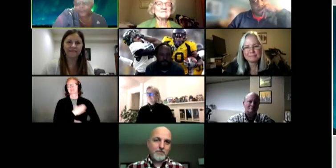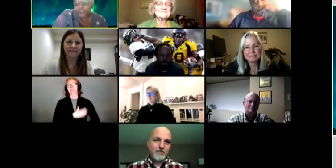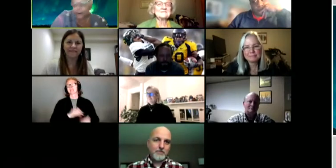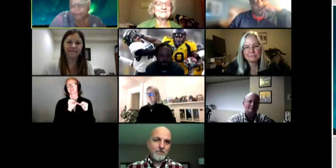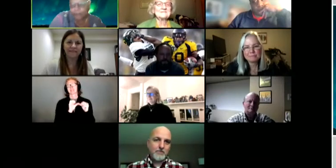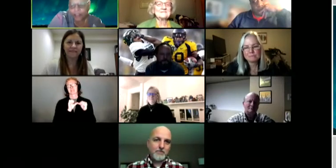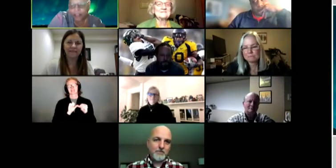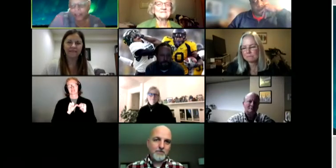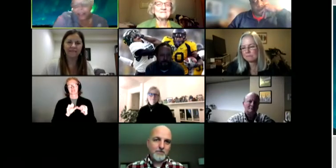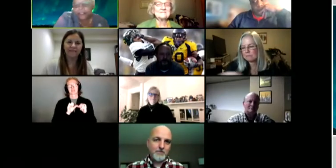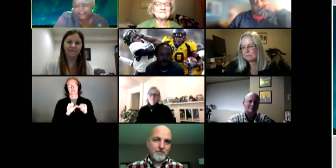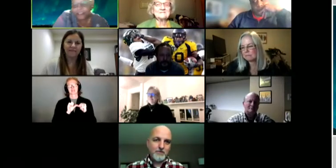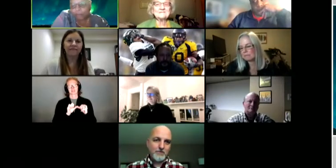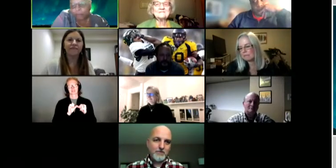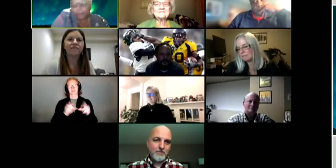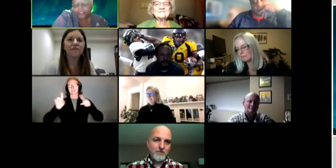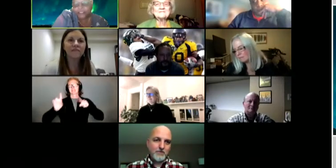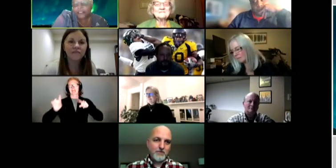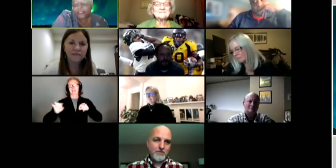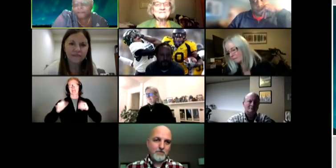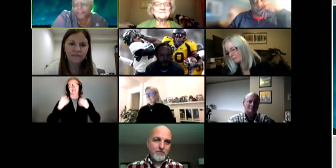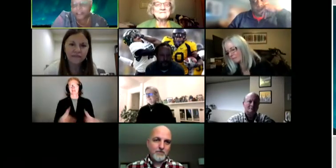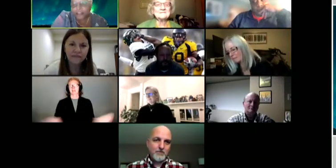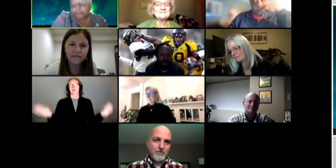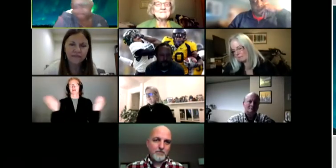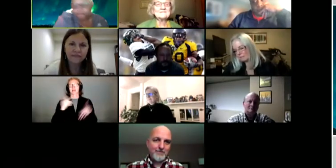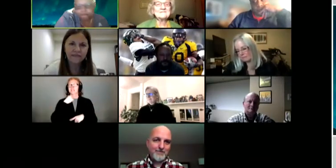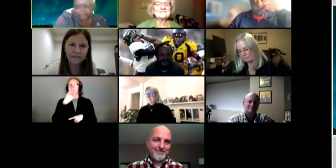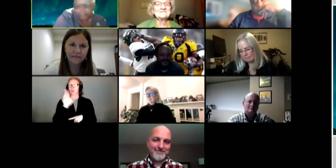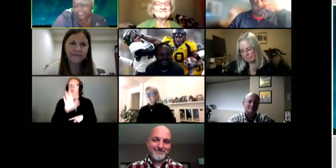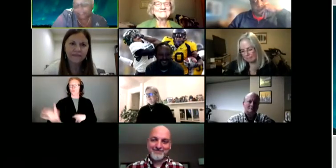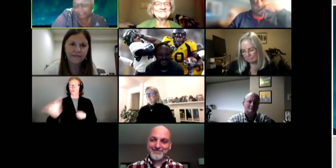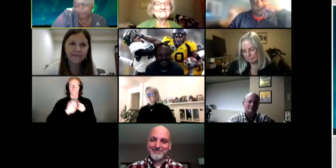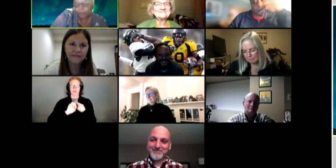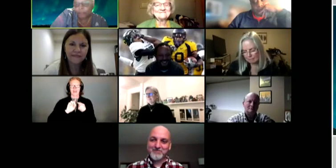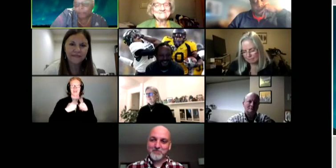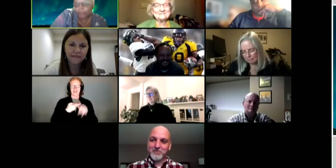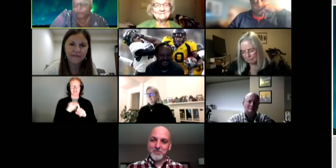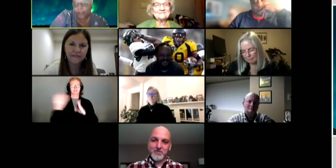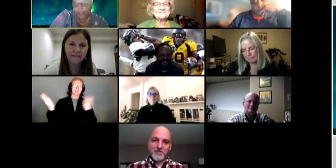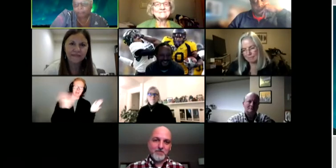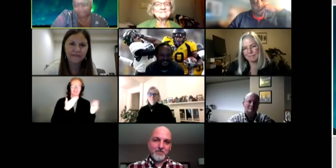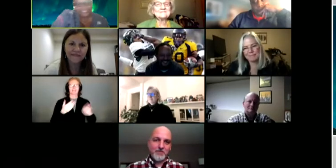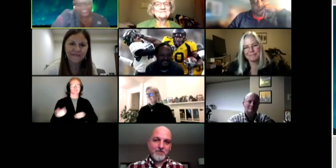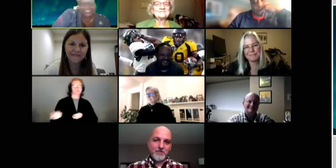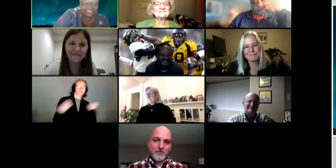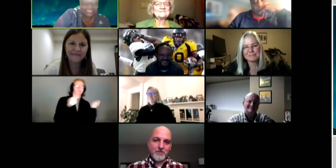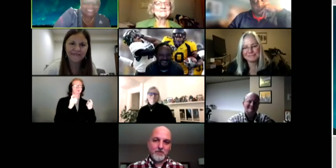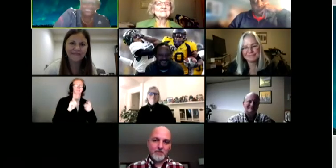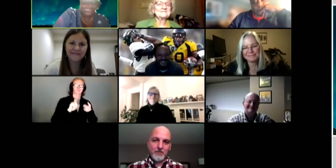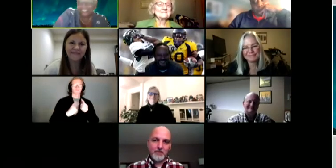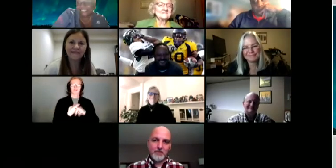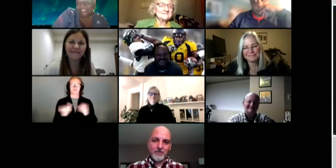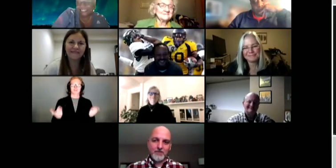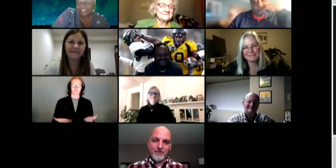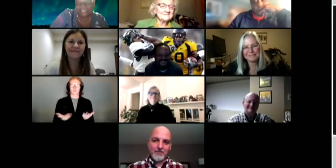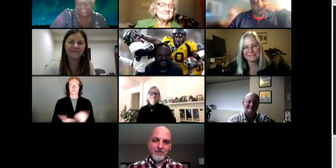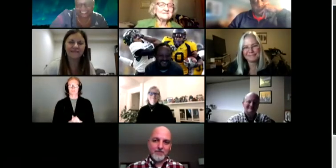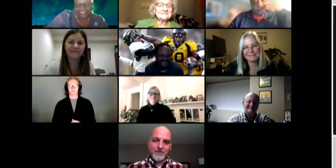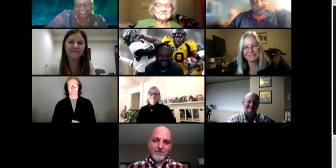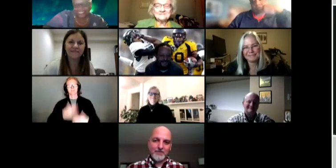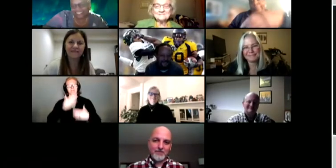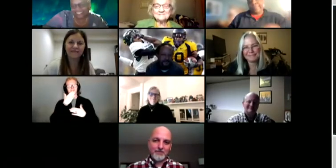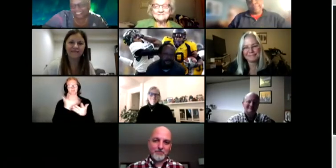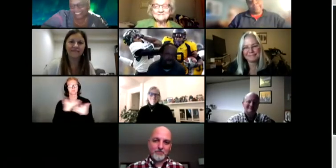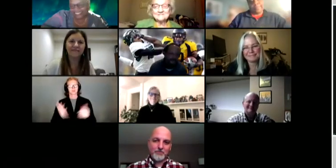to attend public and tell a friend. Please bring them, drag them. Thanks so much. I